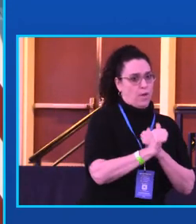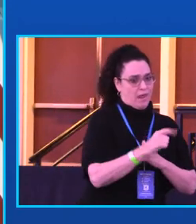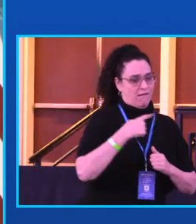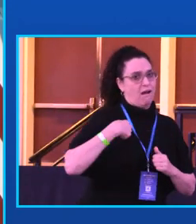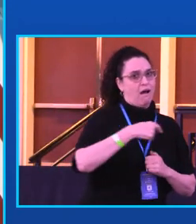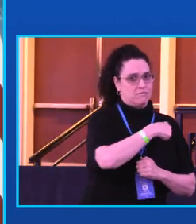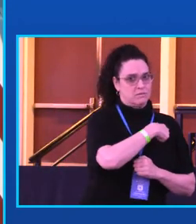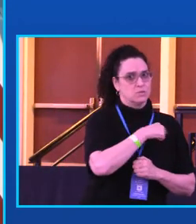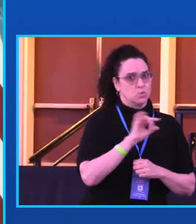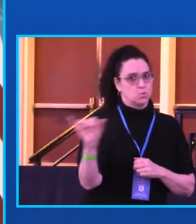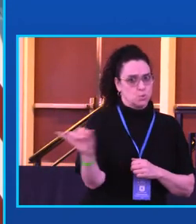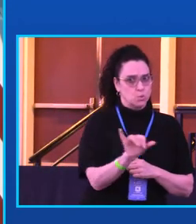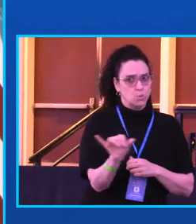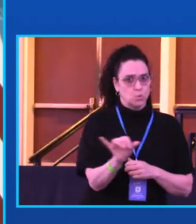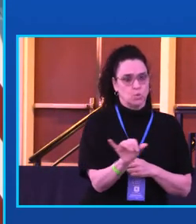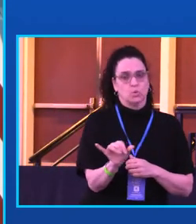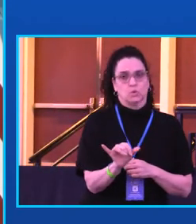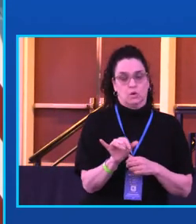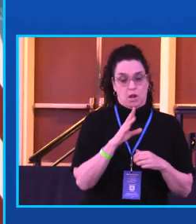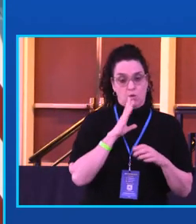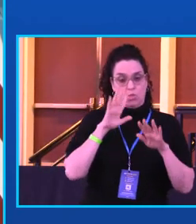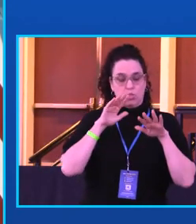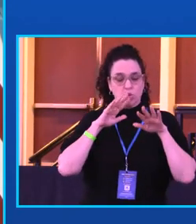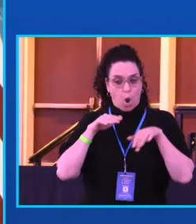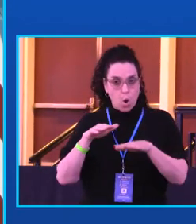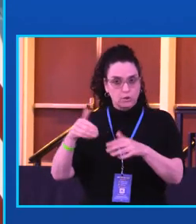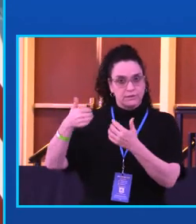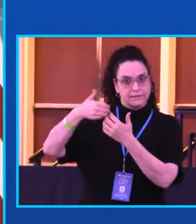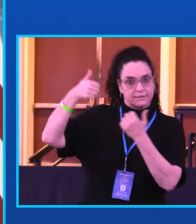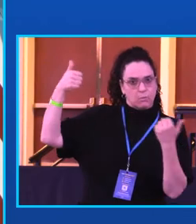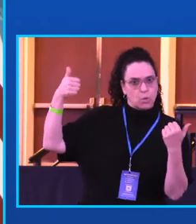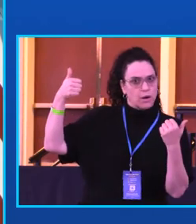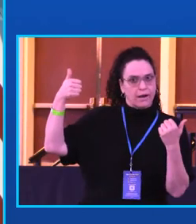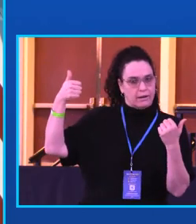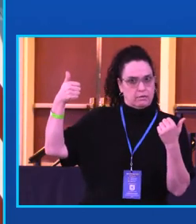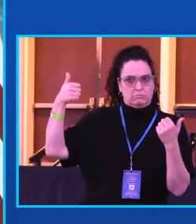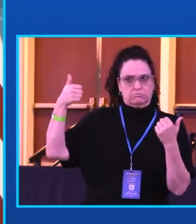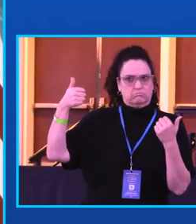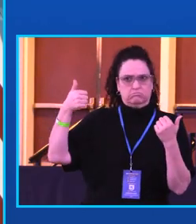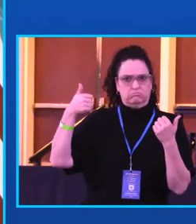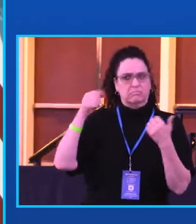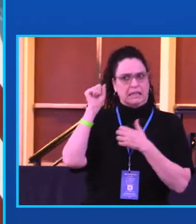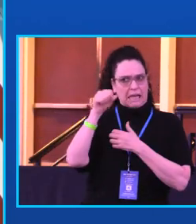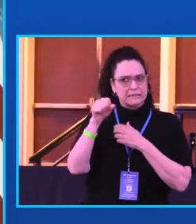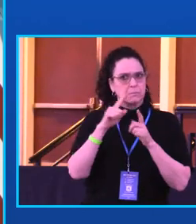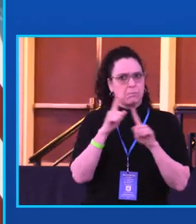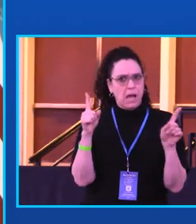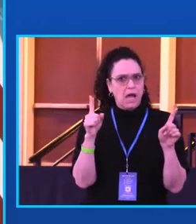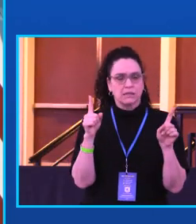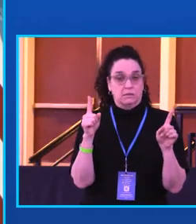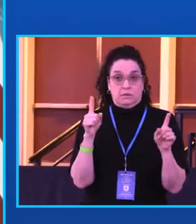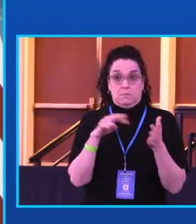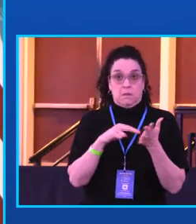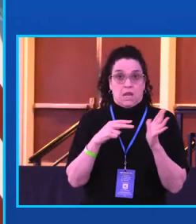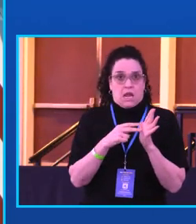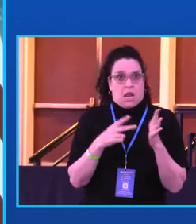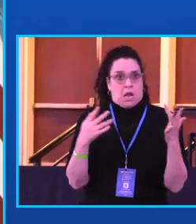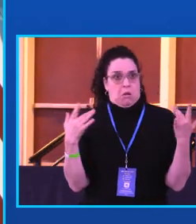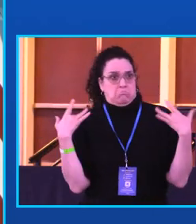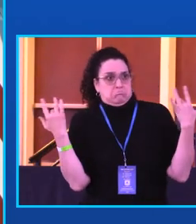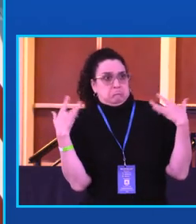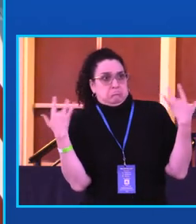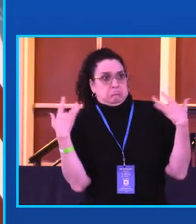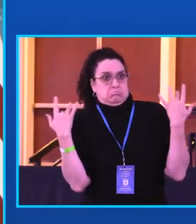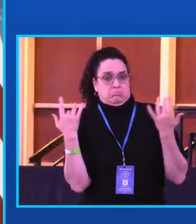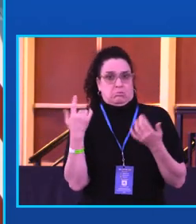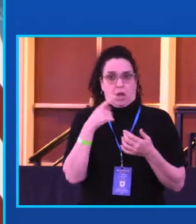all. And the ocean that separates us will not leave us untouched by this